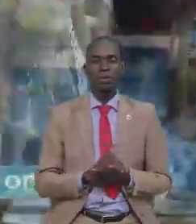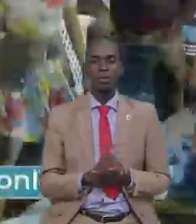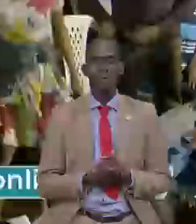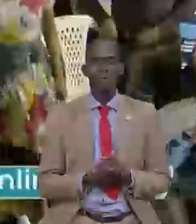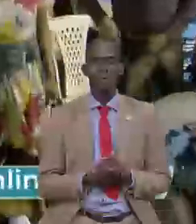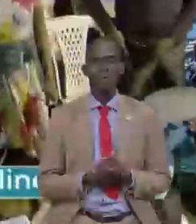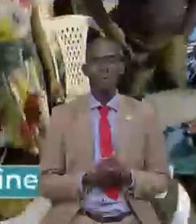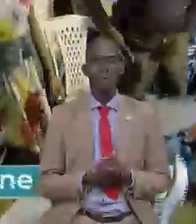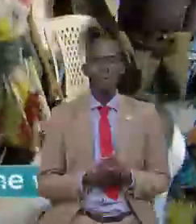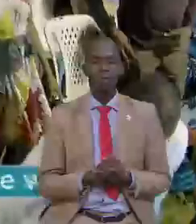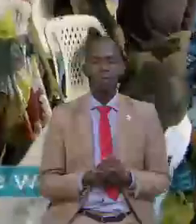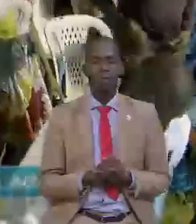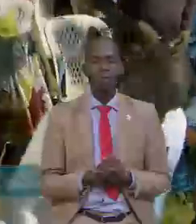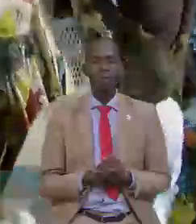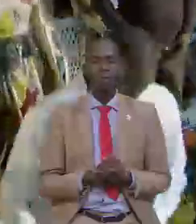Pray for us.